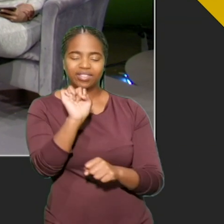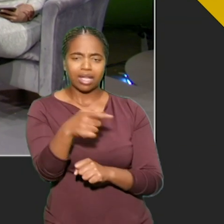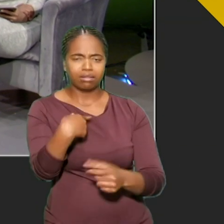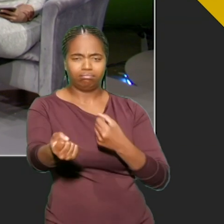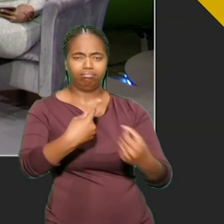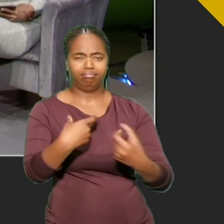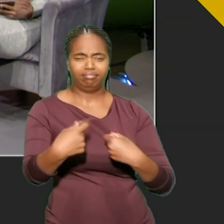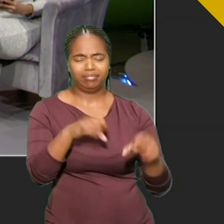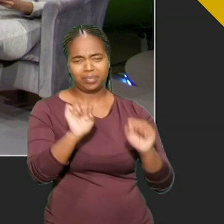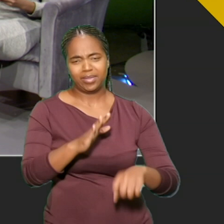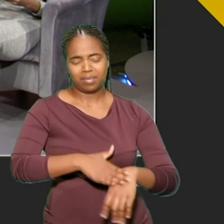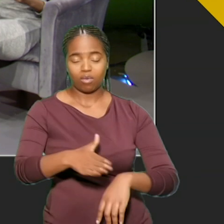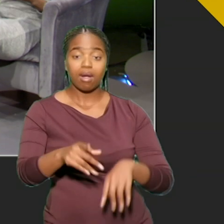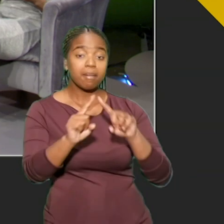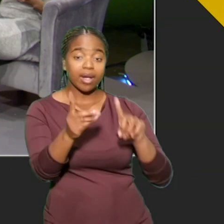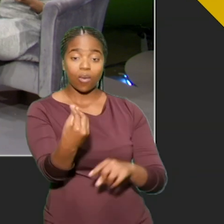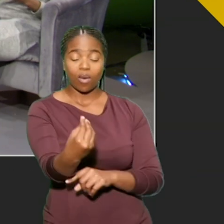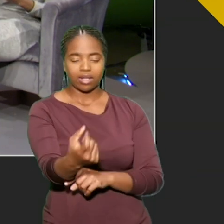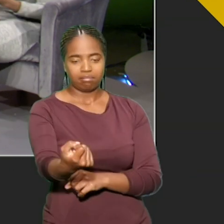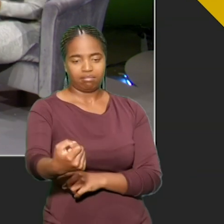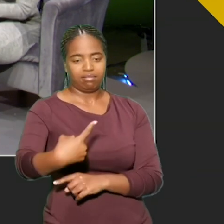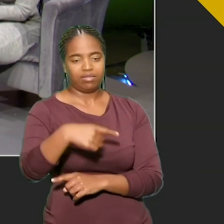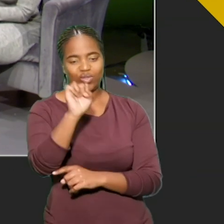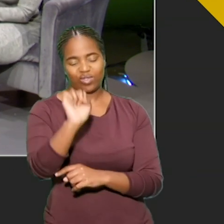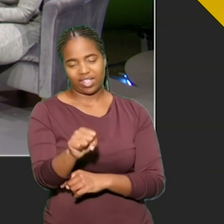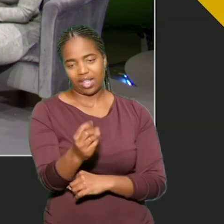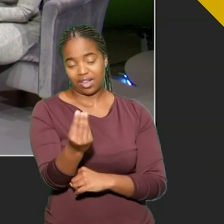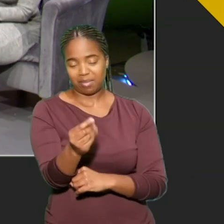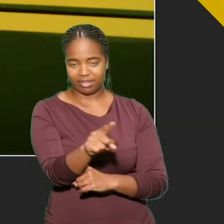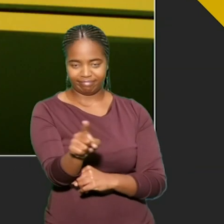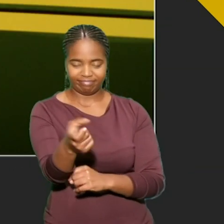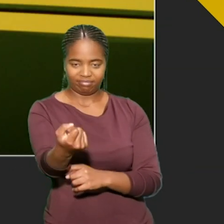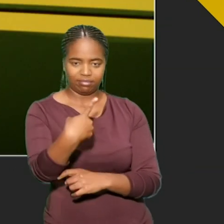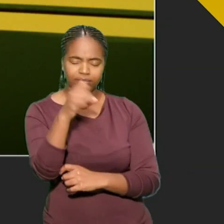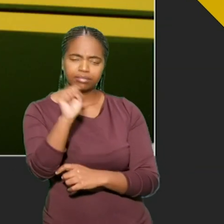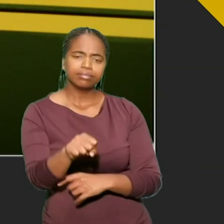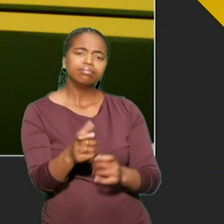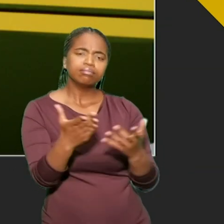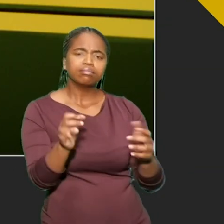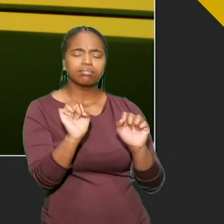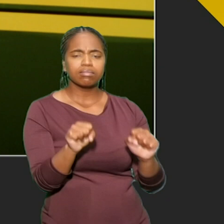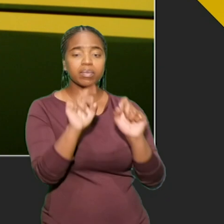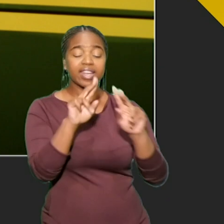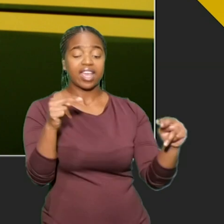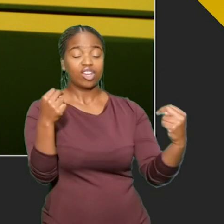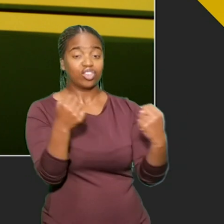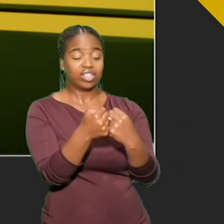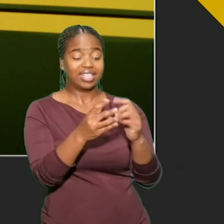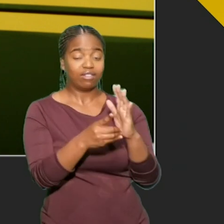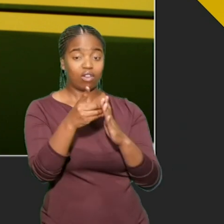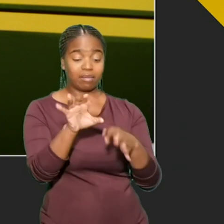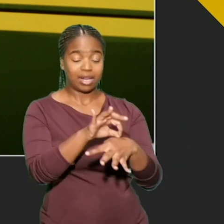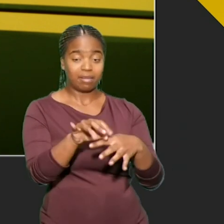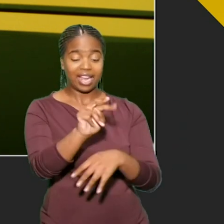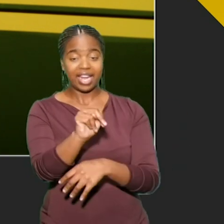ukuthi ningenzini. Kodwa sakakhohlwa ukuthi naku WhatsApp ni sase khona. Please send through those messages. Now, of course, according to the National Development Plan, which